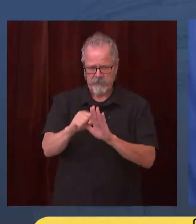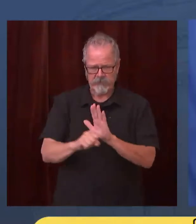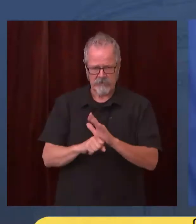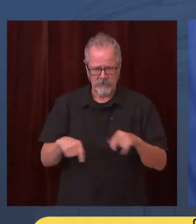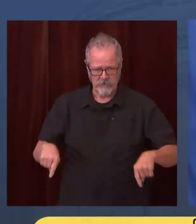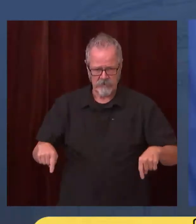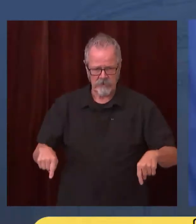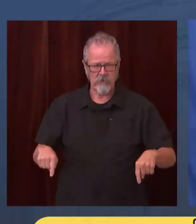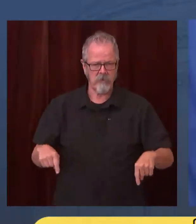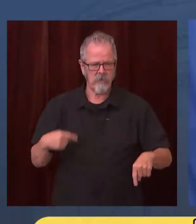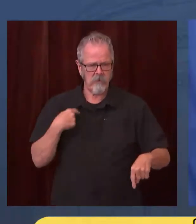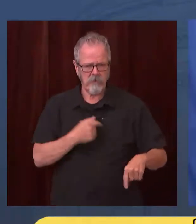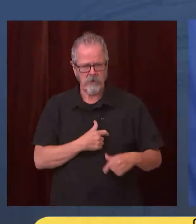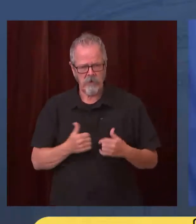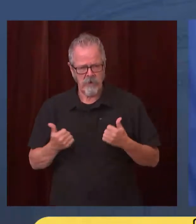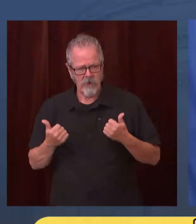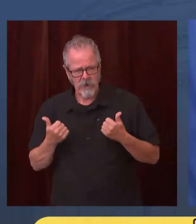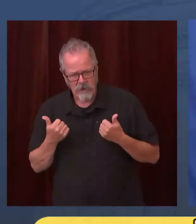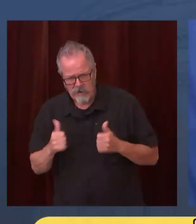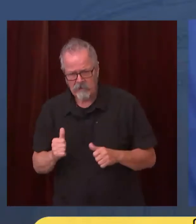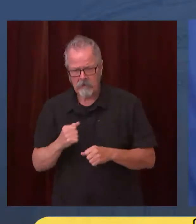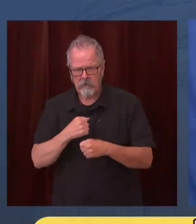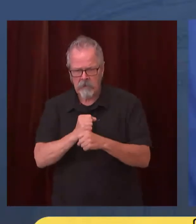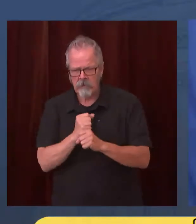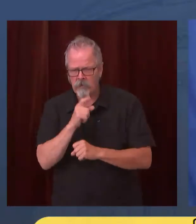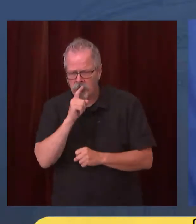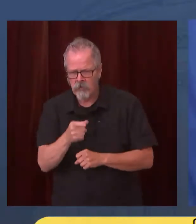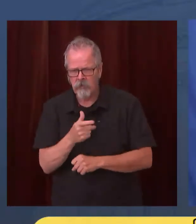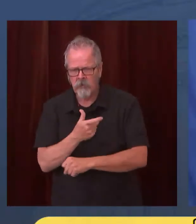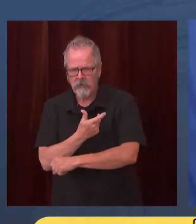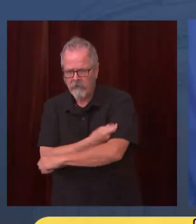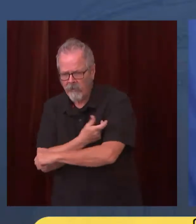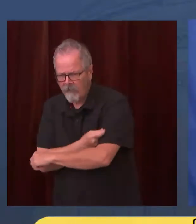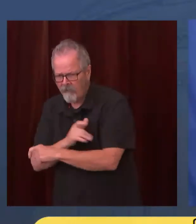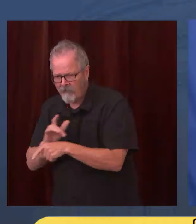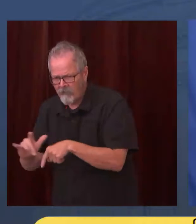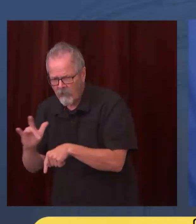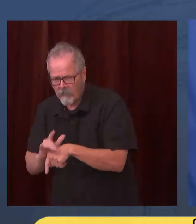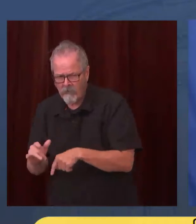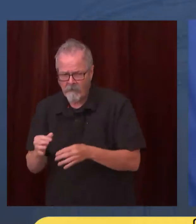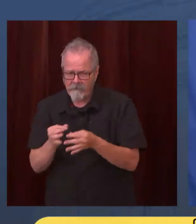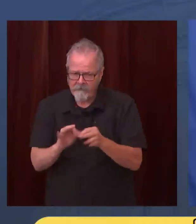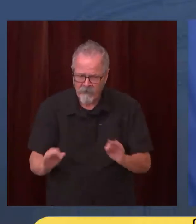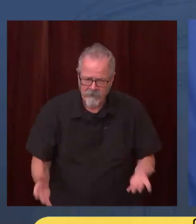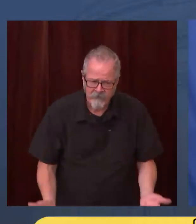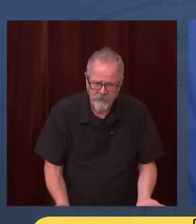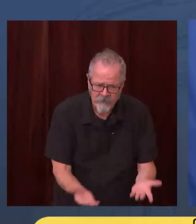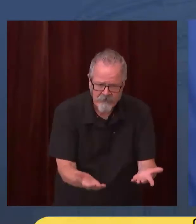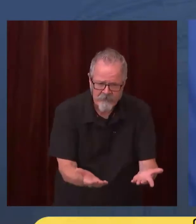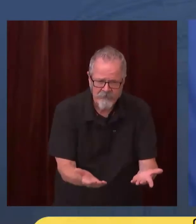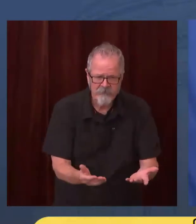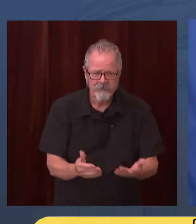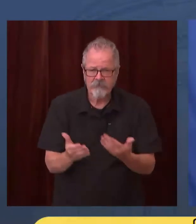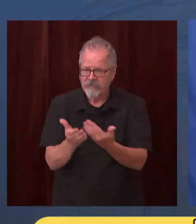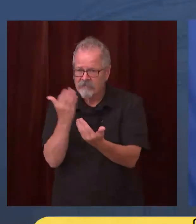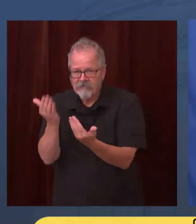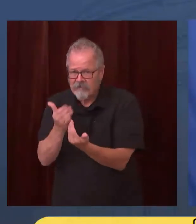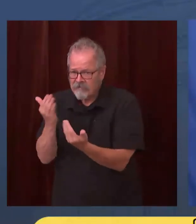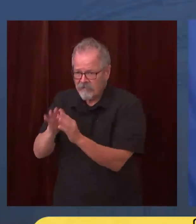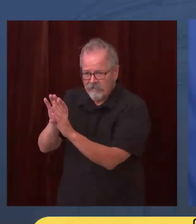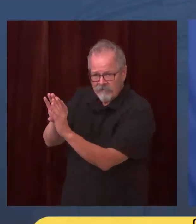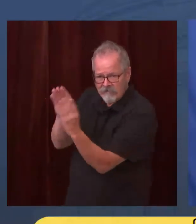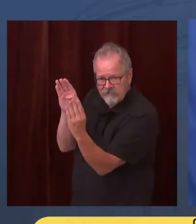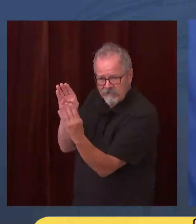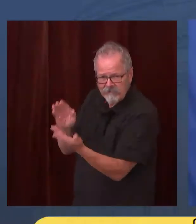access, make it affordable, make it available, and to make sure that at the end of the day that we are championing